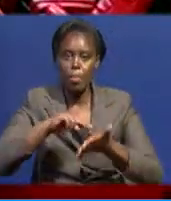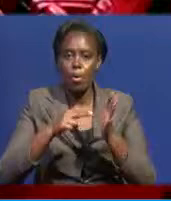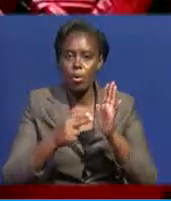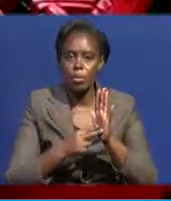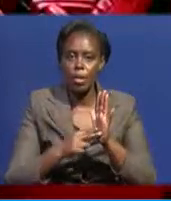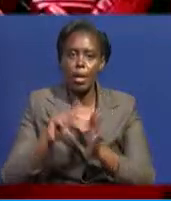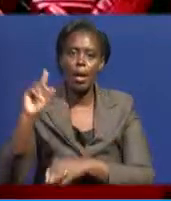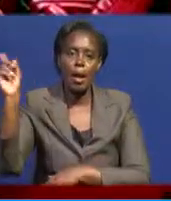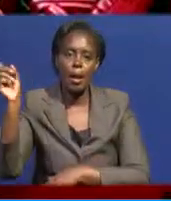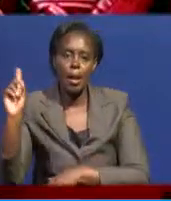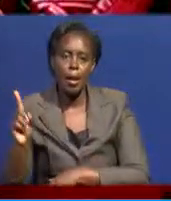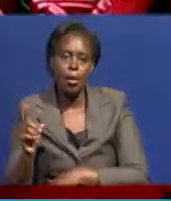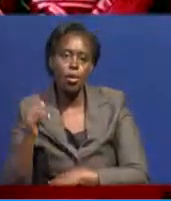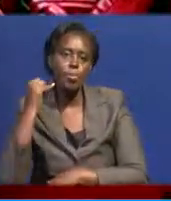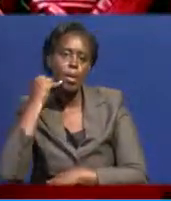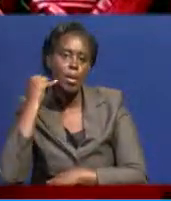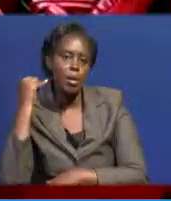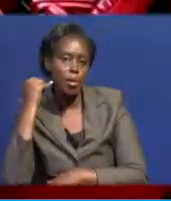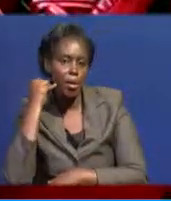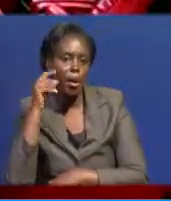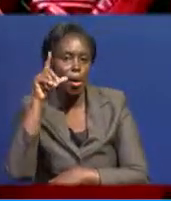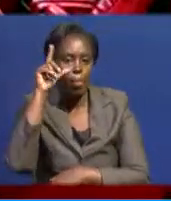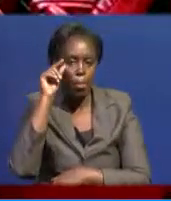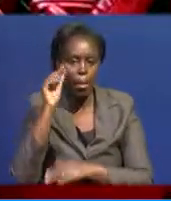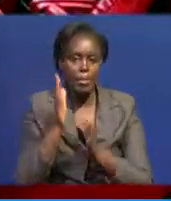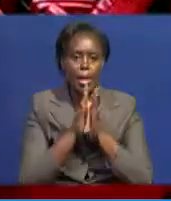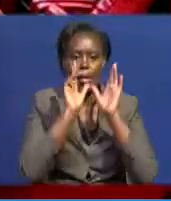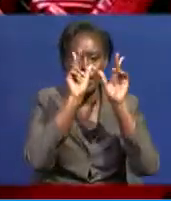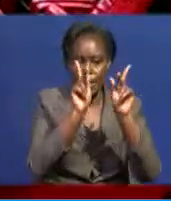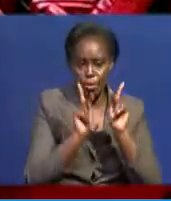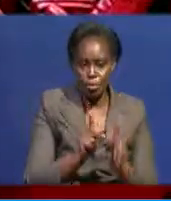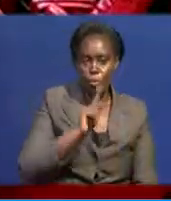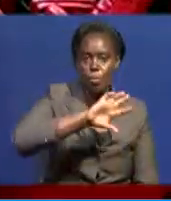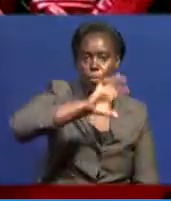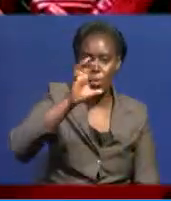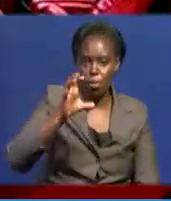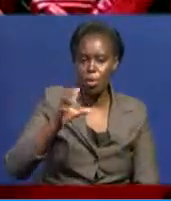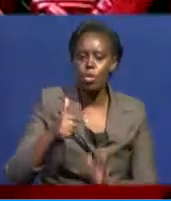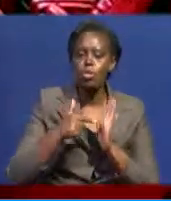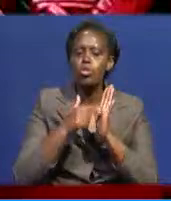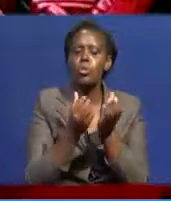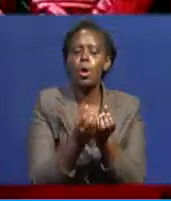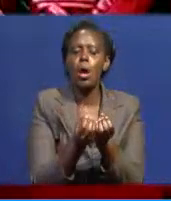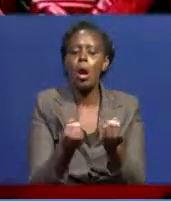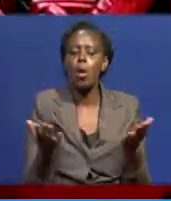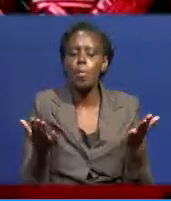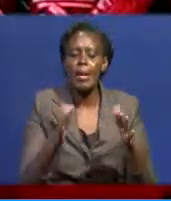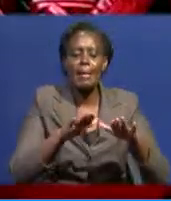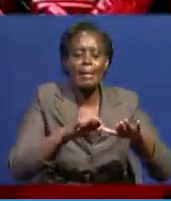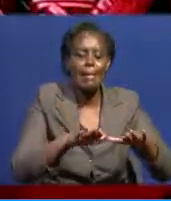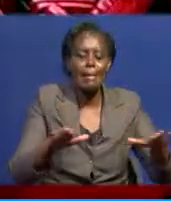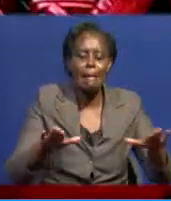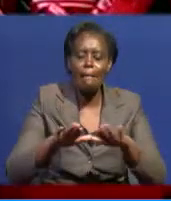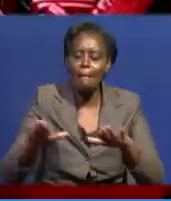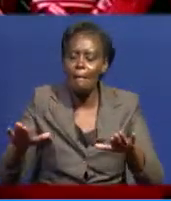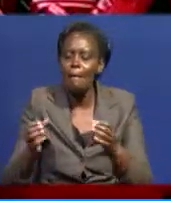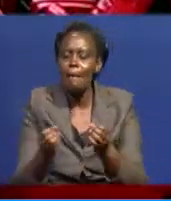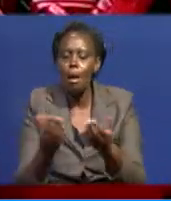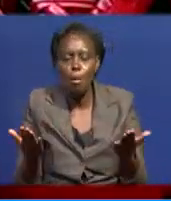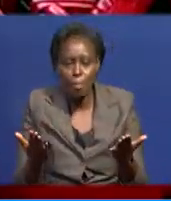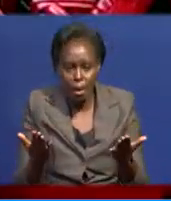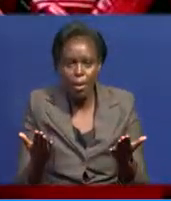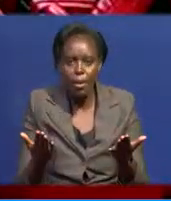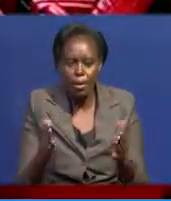Nairobi, Mombasa, Nakuru and Kisumu counties, and indicate how many of the said parcels are currently being